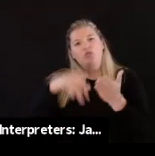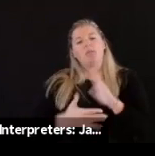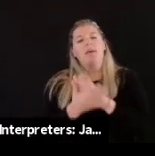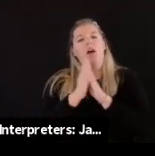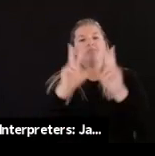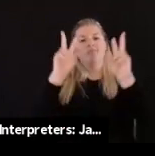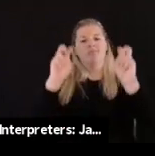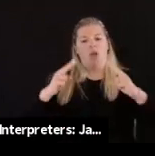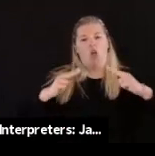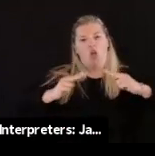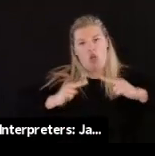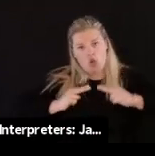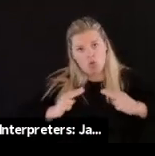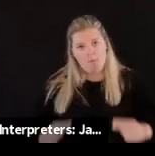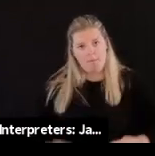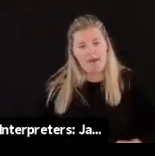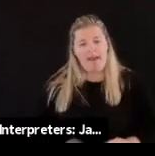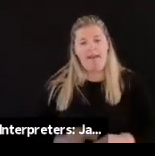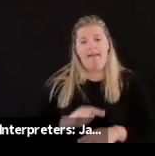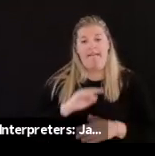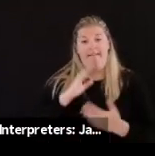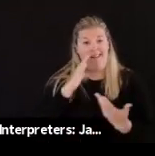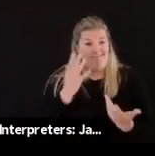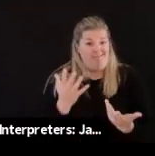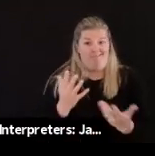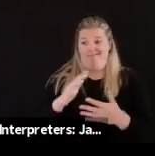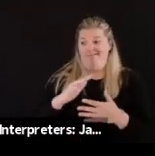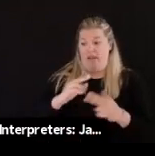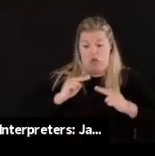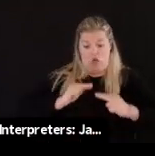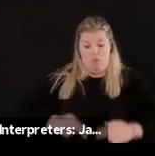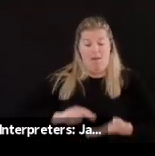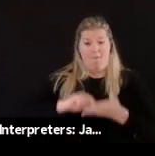messiness and the uncertainty that is bound to come with that.